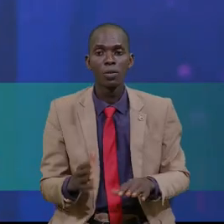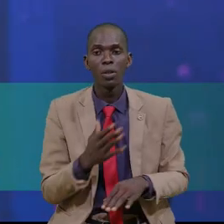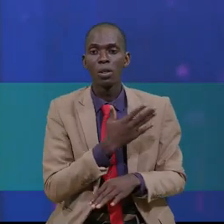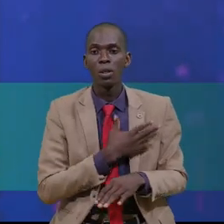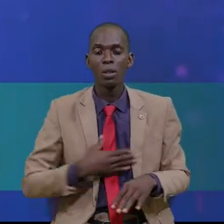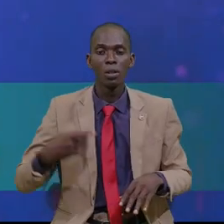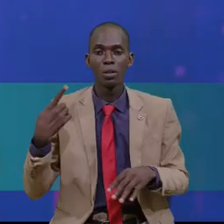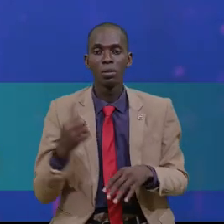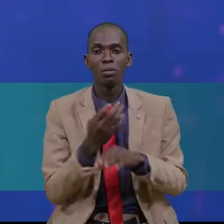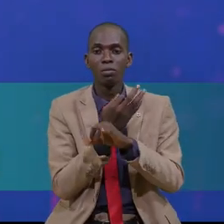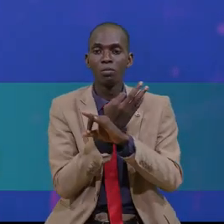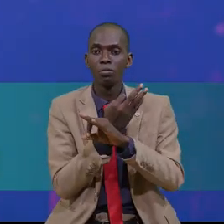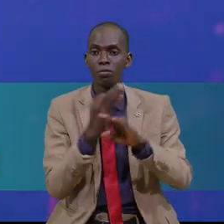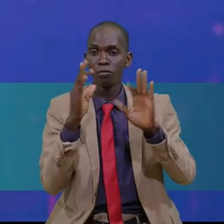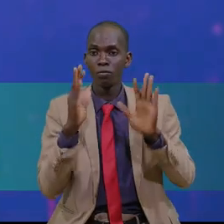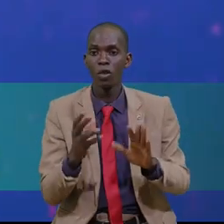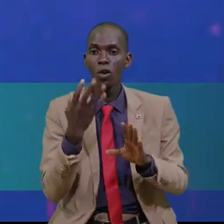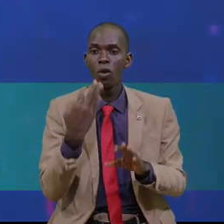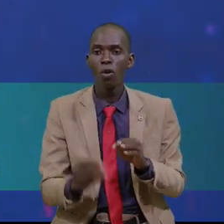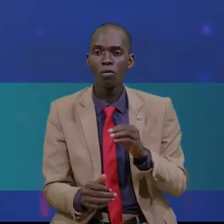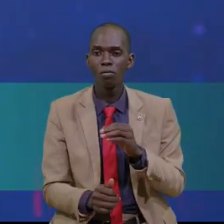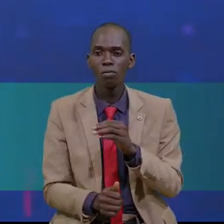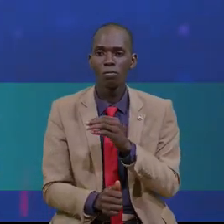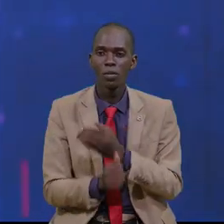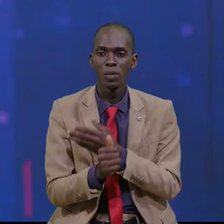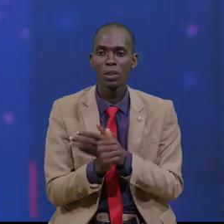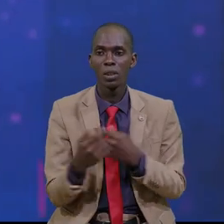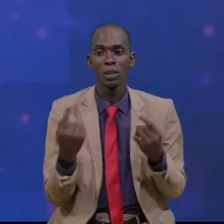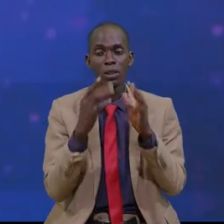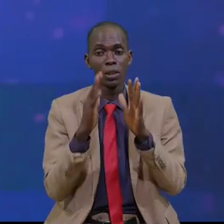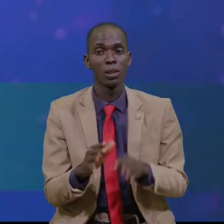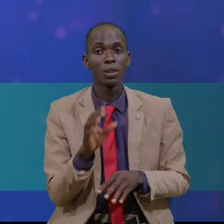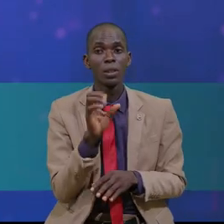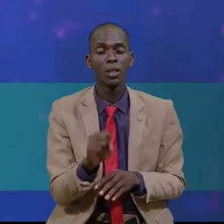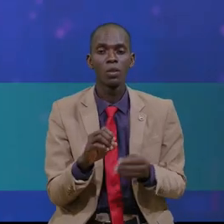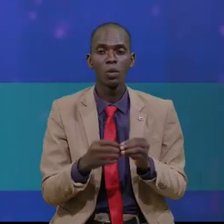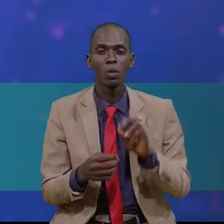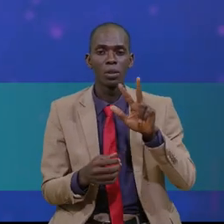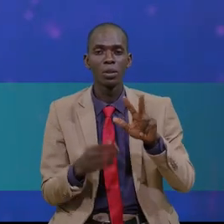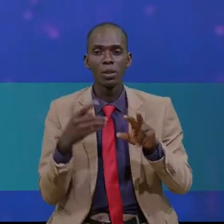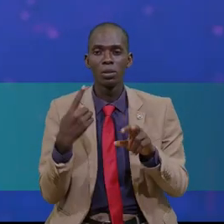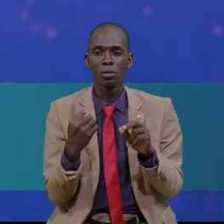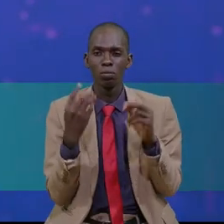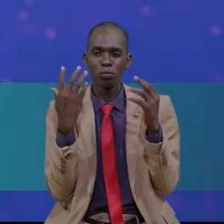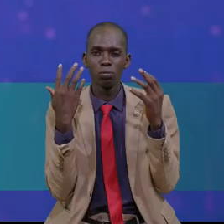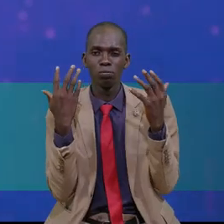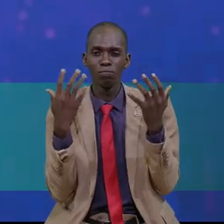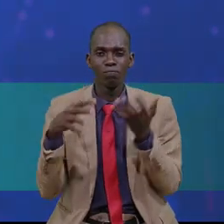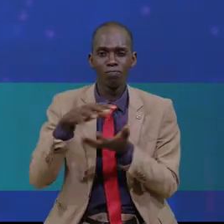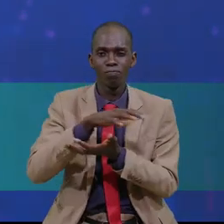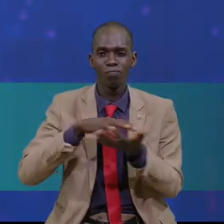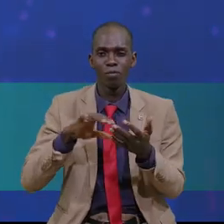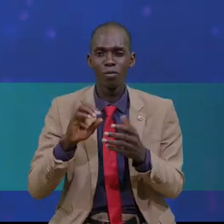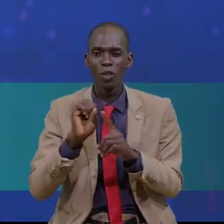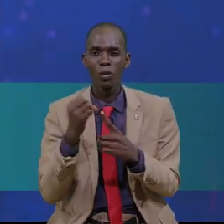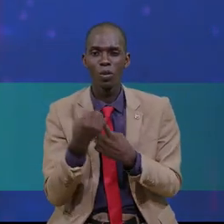emancipator of endangered sinners. Number three, the gloomy situation and